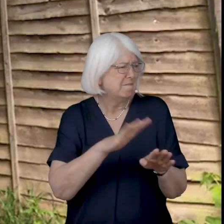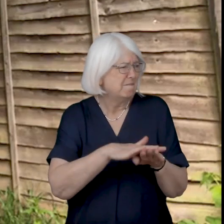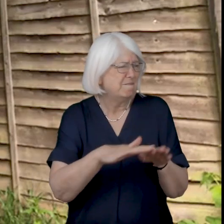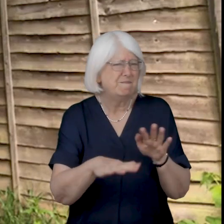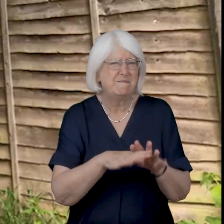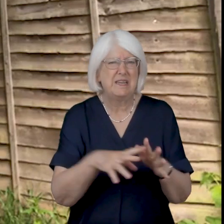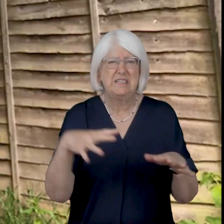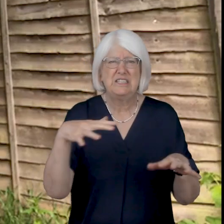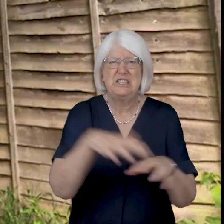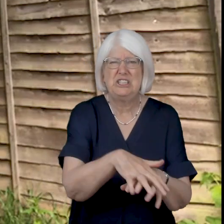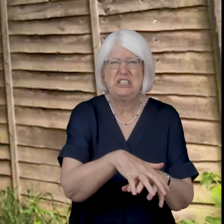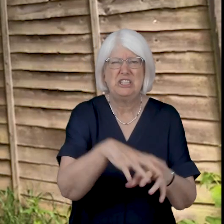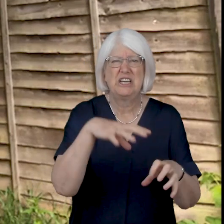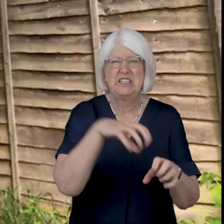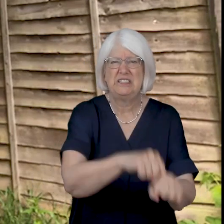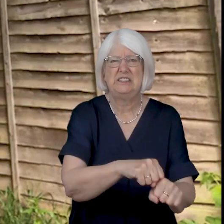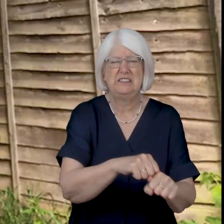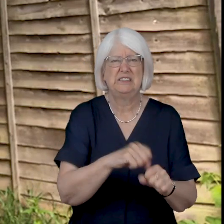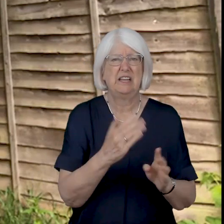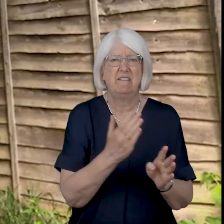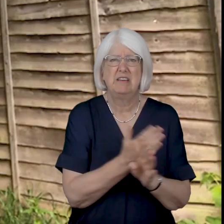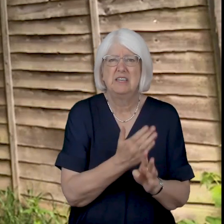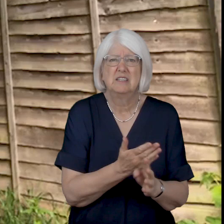in the net that they have hidden.